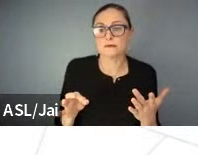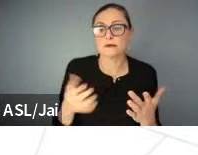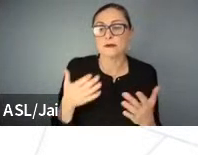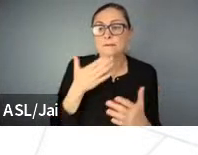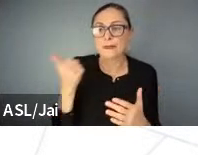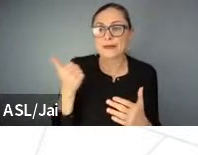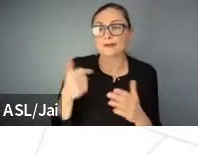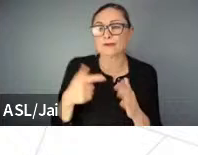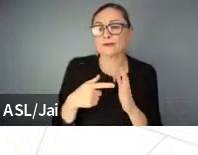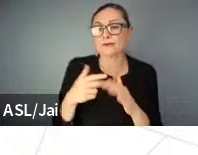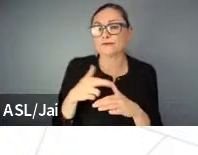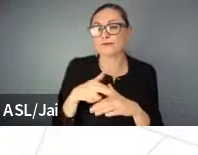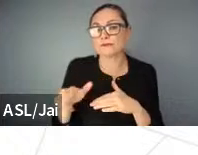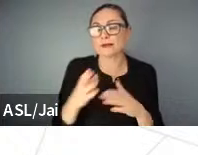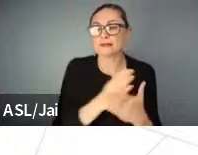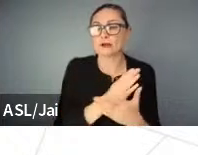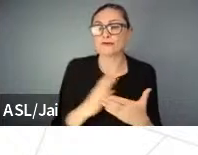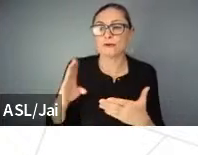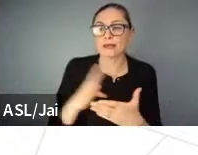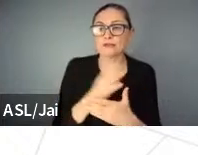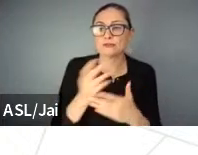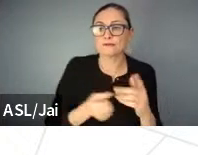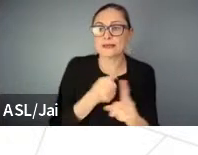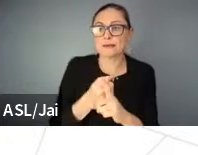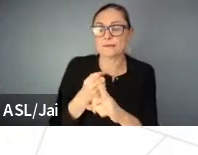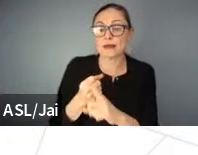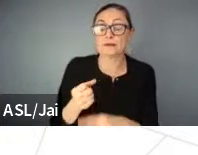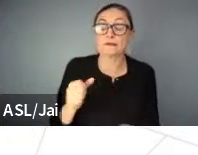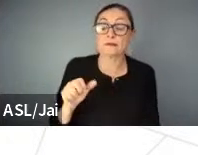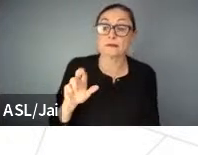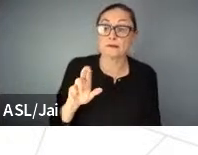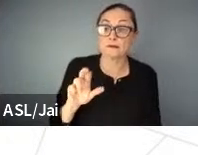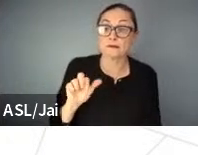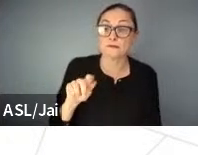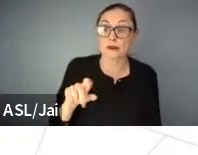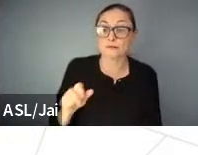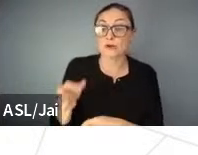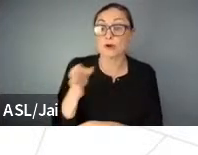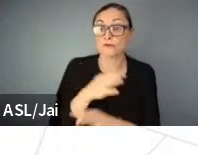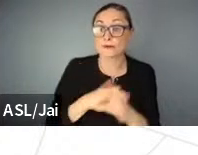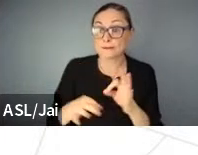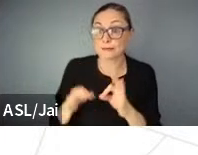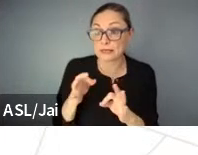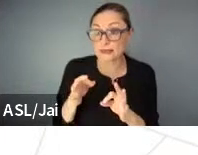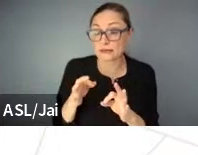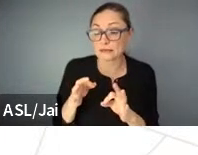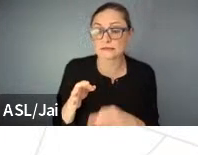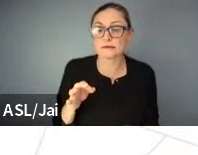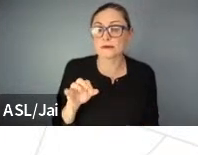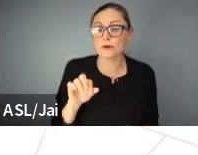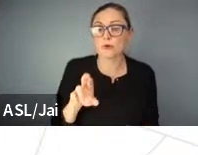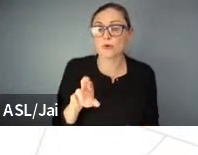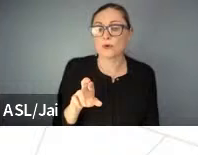reflect a range of impacts, whether the ramps are actually replaced or that